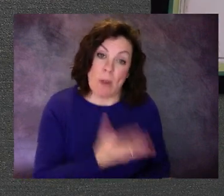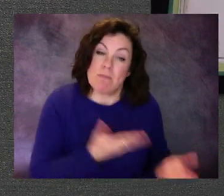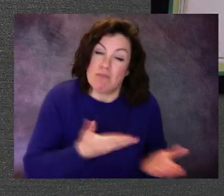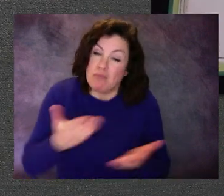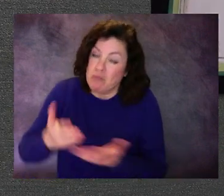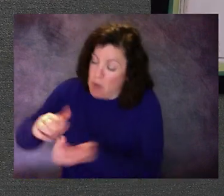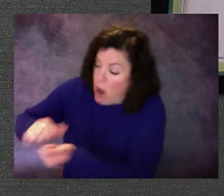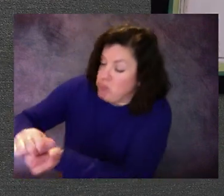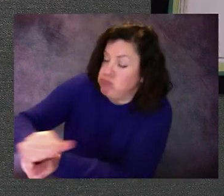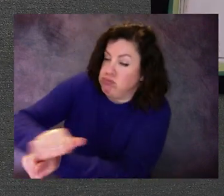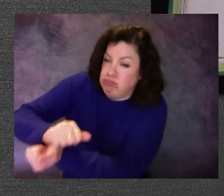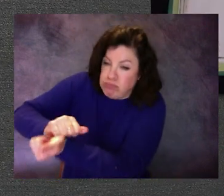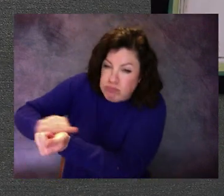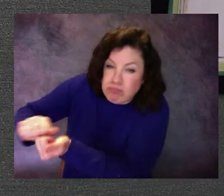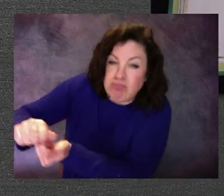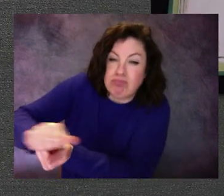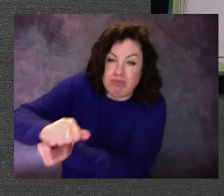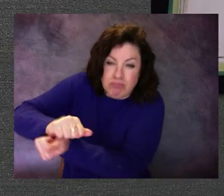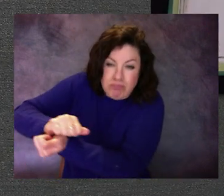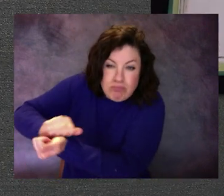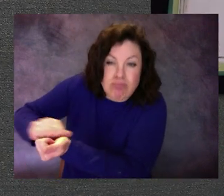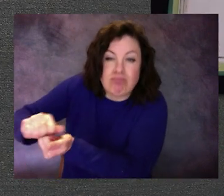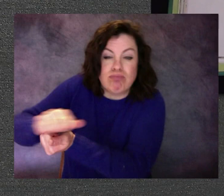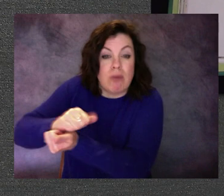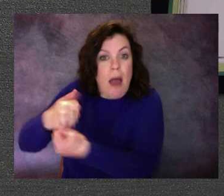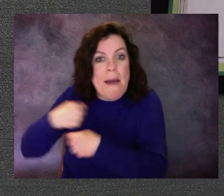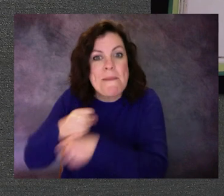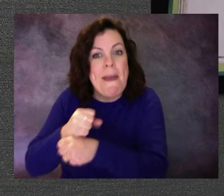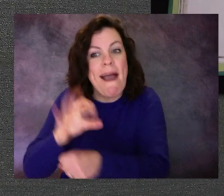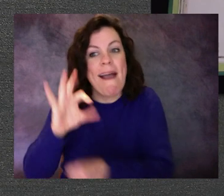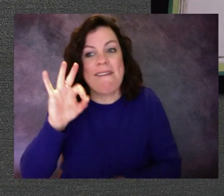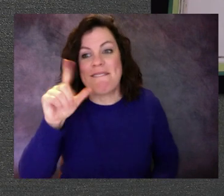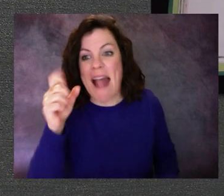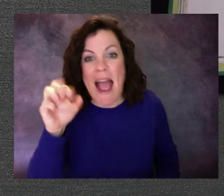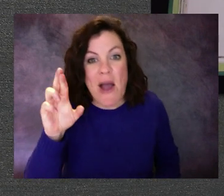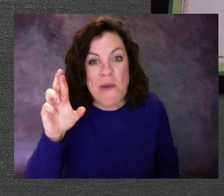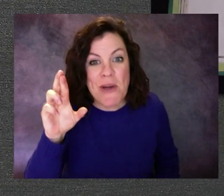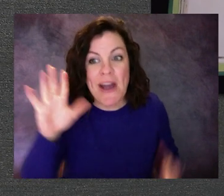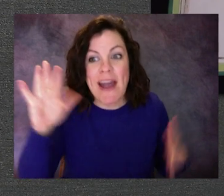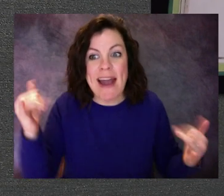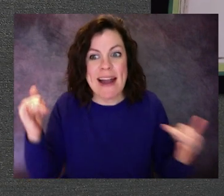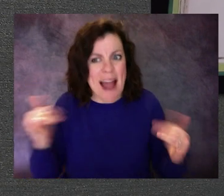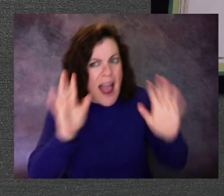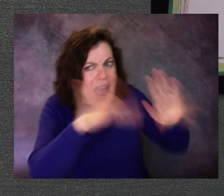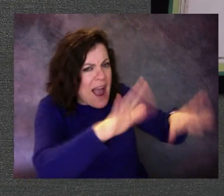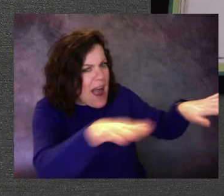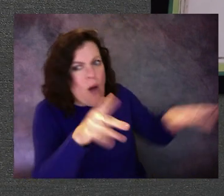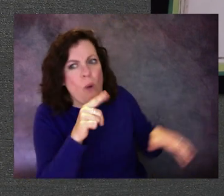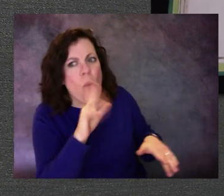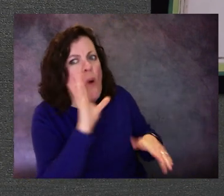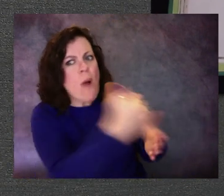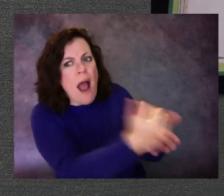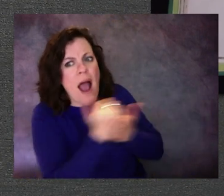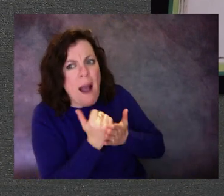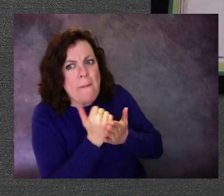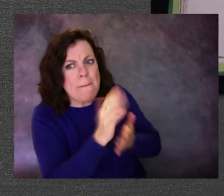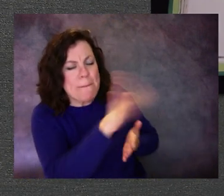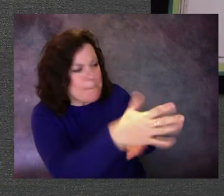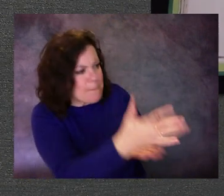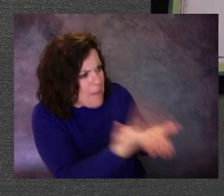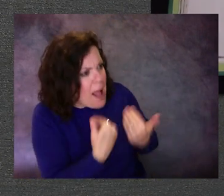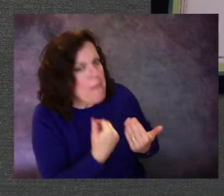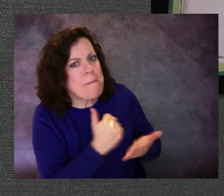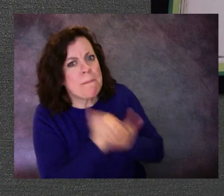hen returned from the mill carrying a small bag of fine white flour. "Who will make a cake from this fine white flour?" asked the little red